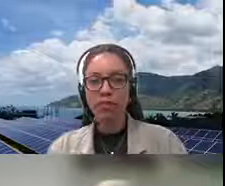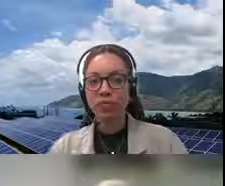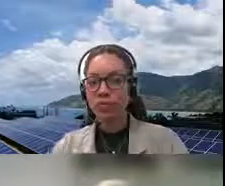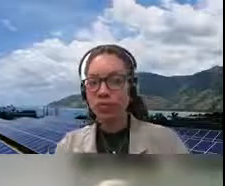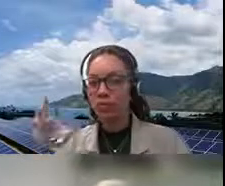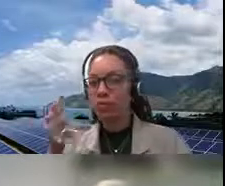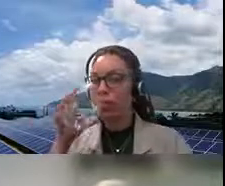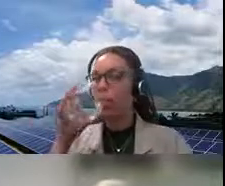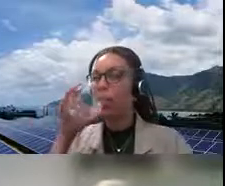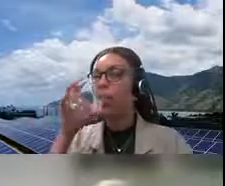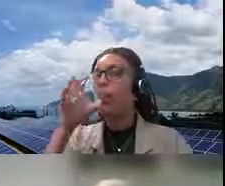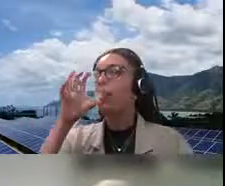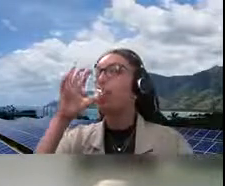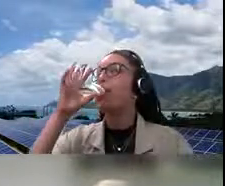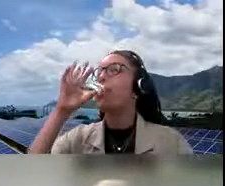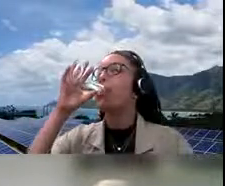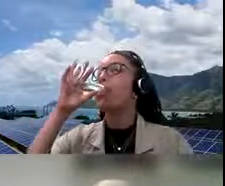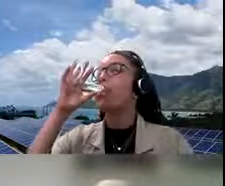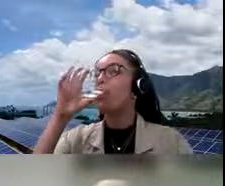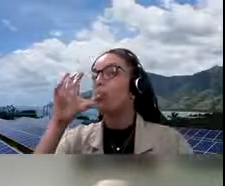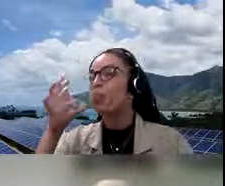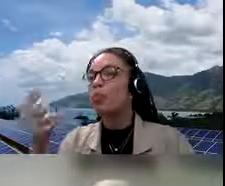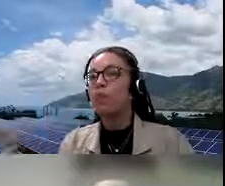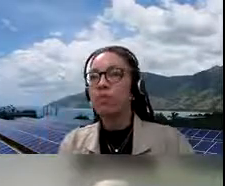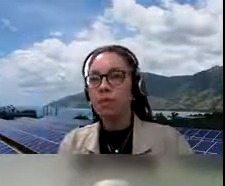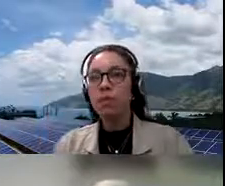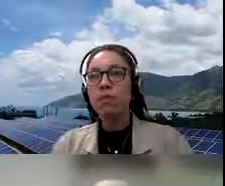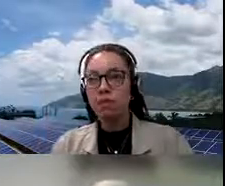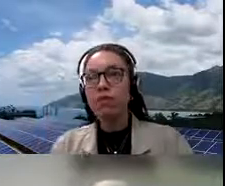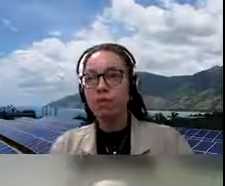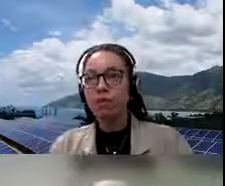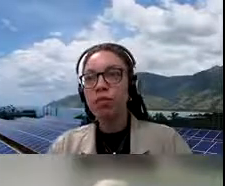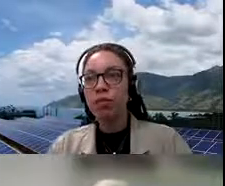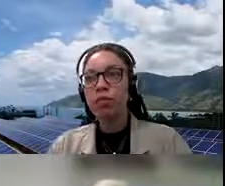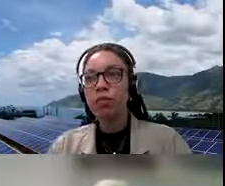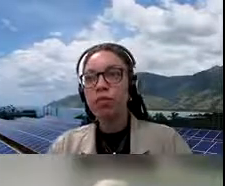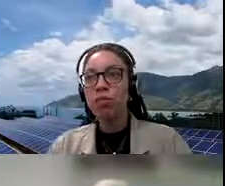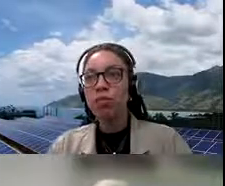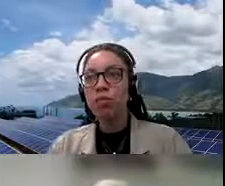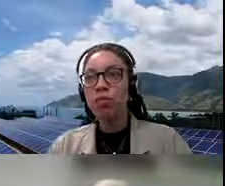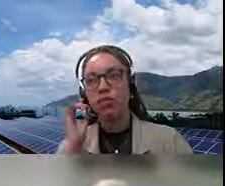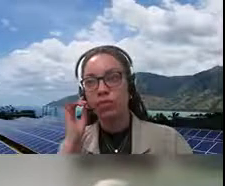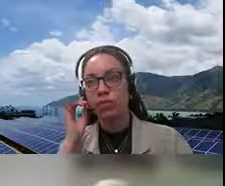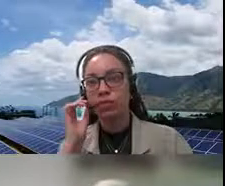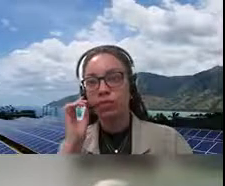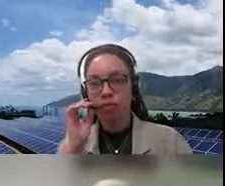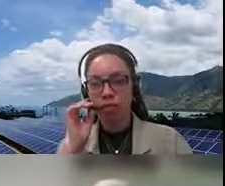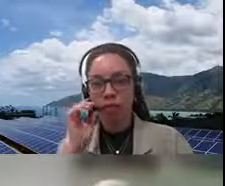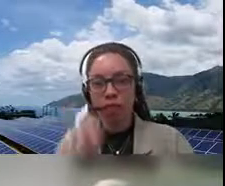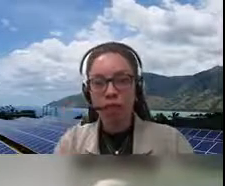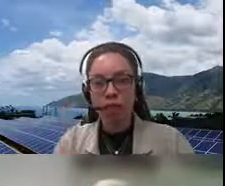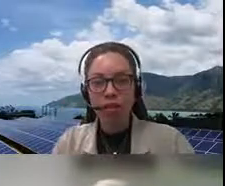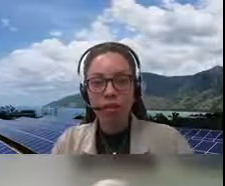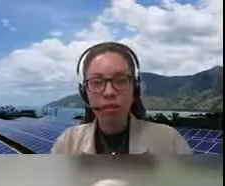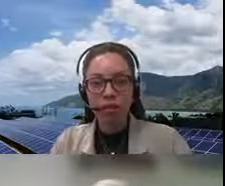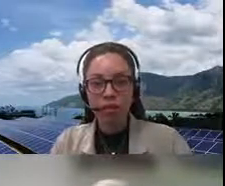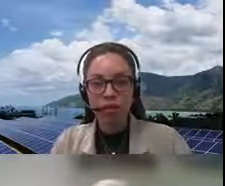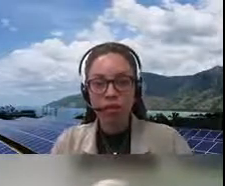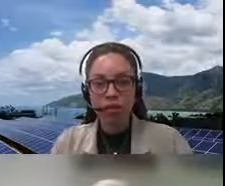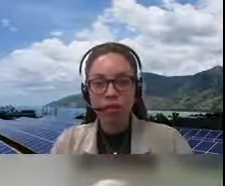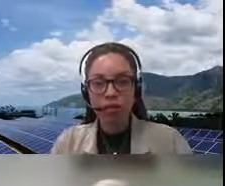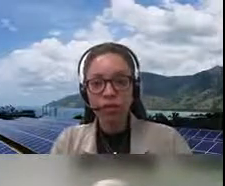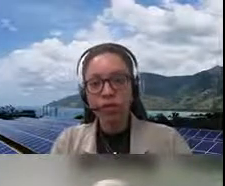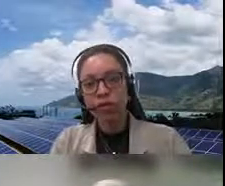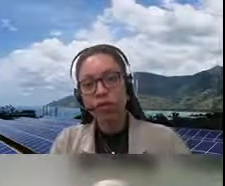Actually, they've already got a heap up. So that is a really interesting case study that's quite ready to go. We had quite a lot of conversation and